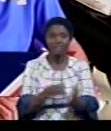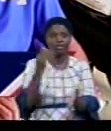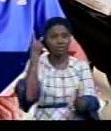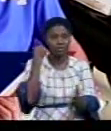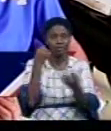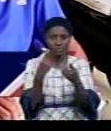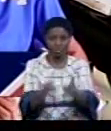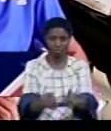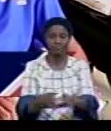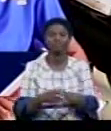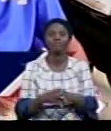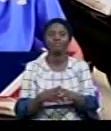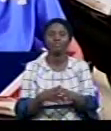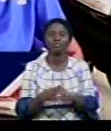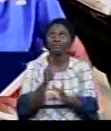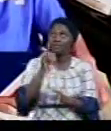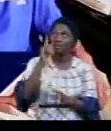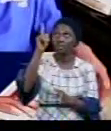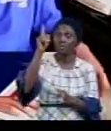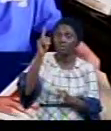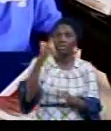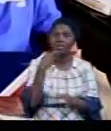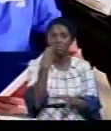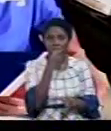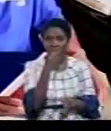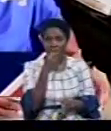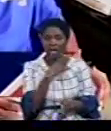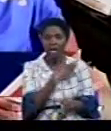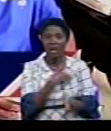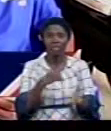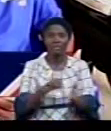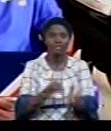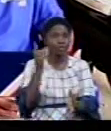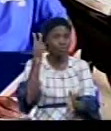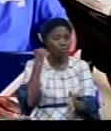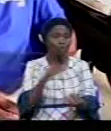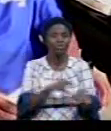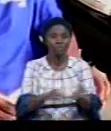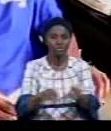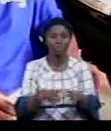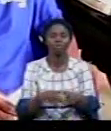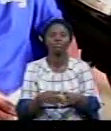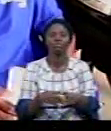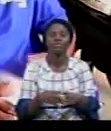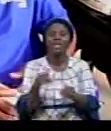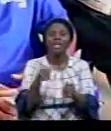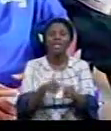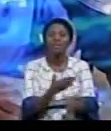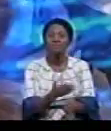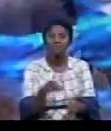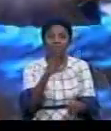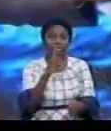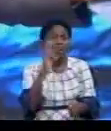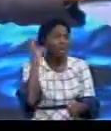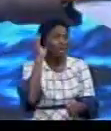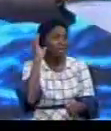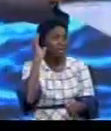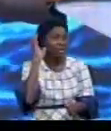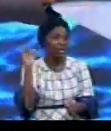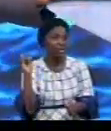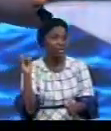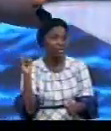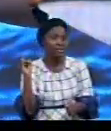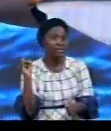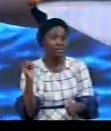He spake and it was done. Everything you are hearing, I read from